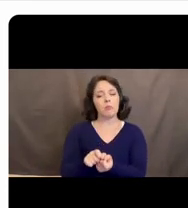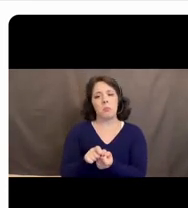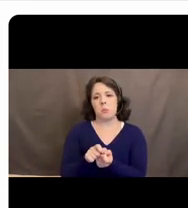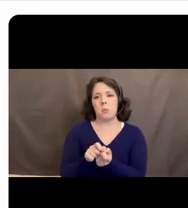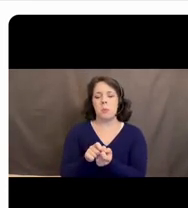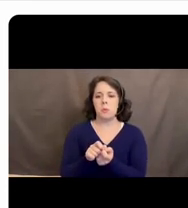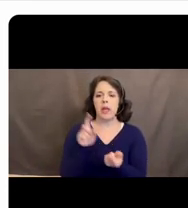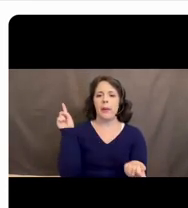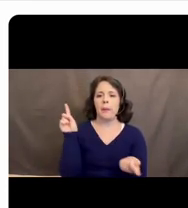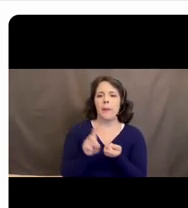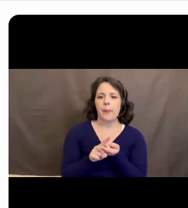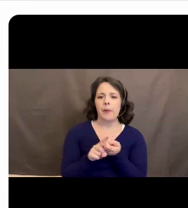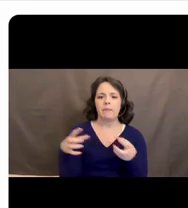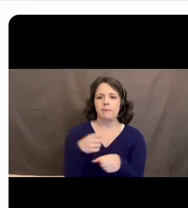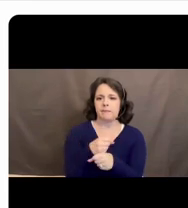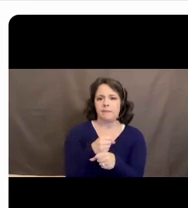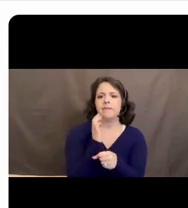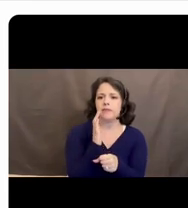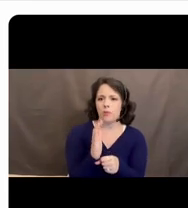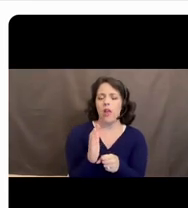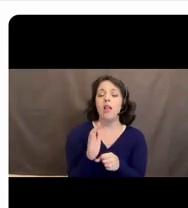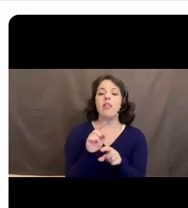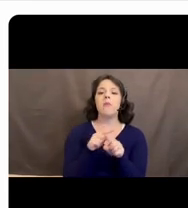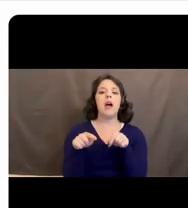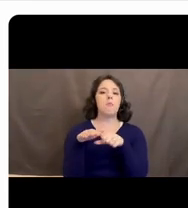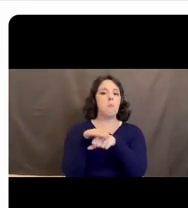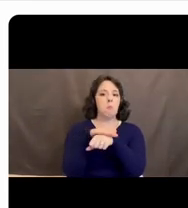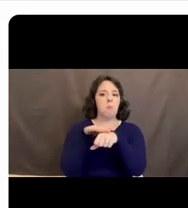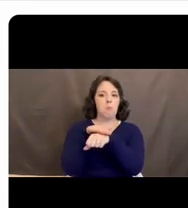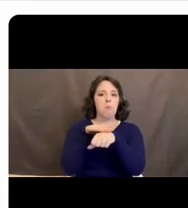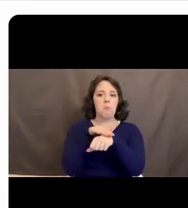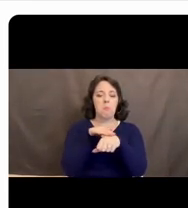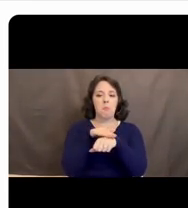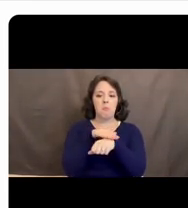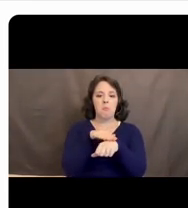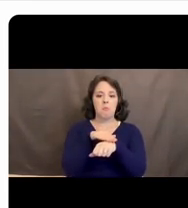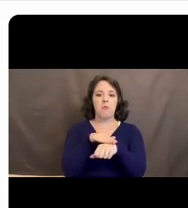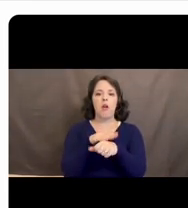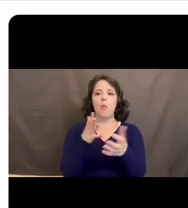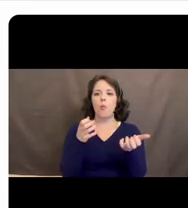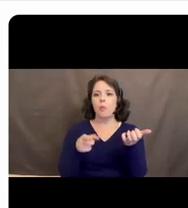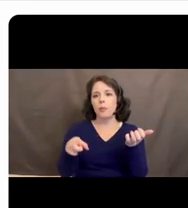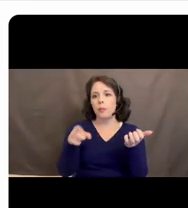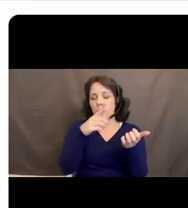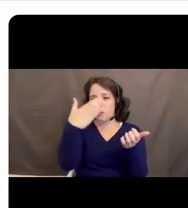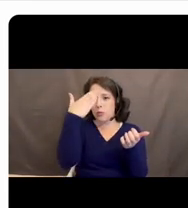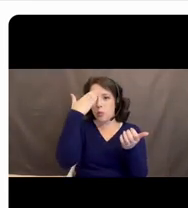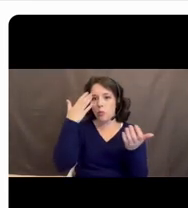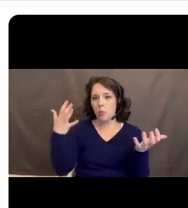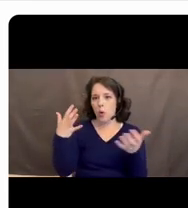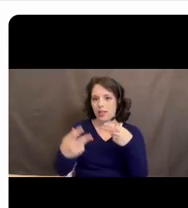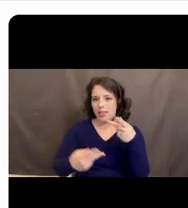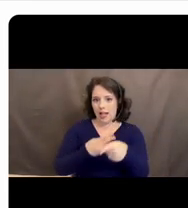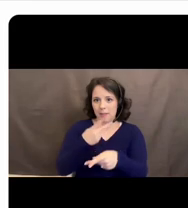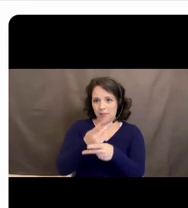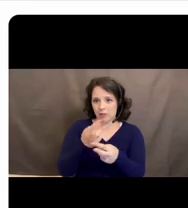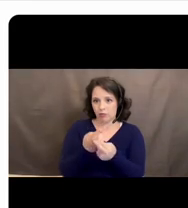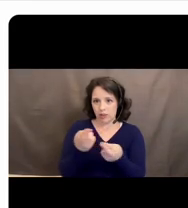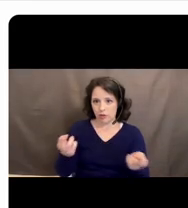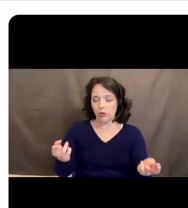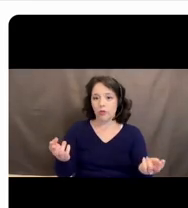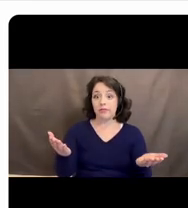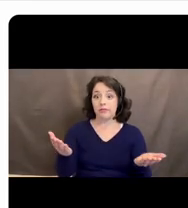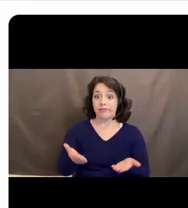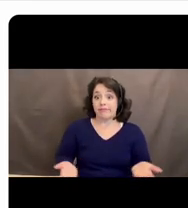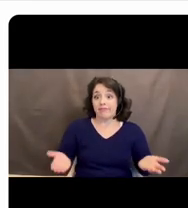do want to highlight them briefly just so you have an understanding of the different types of resources that you can find